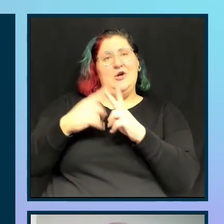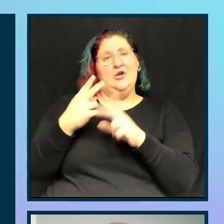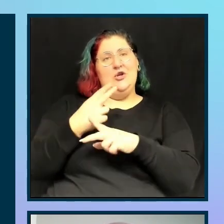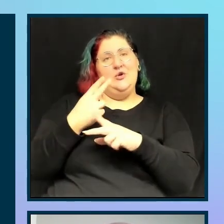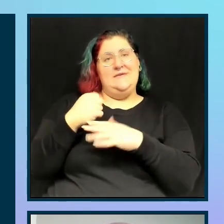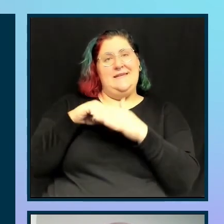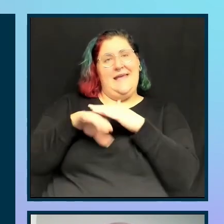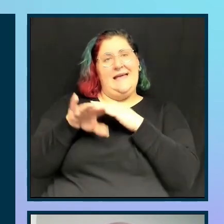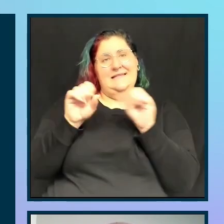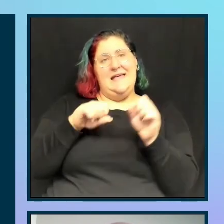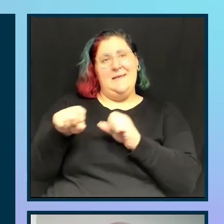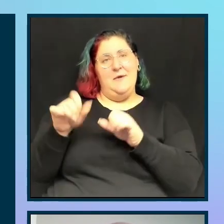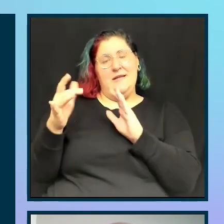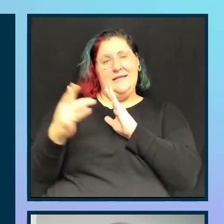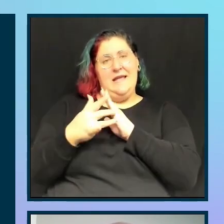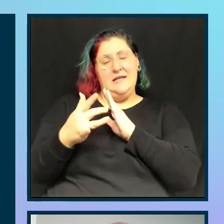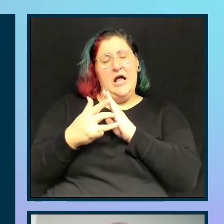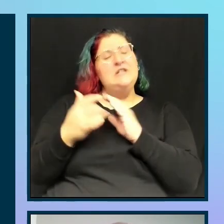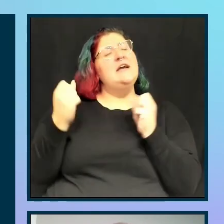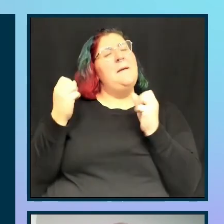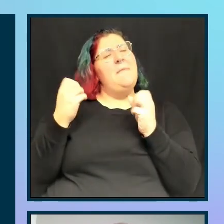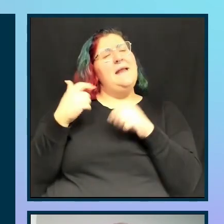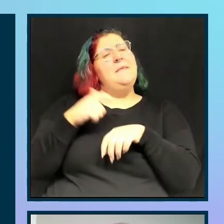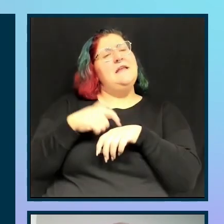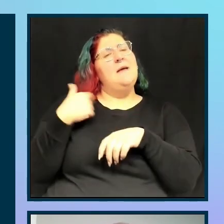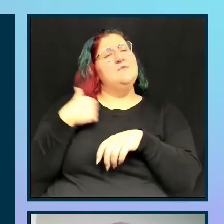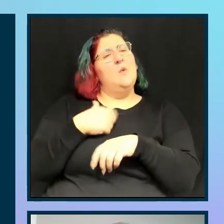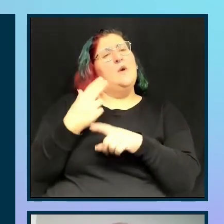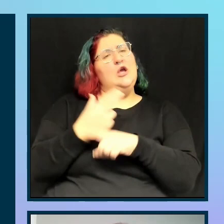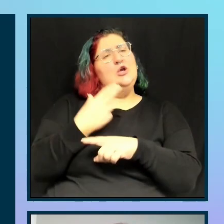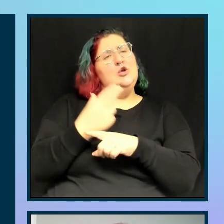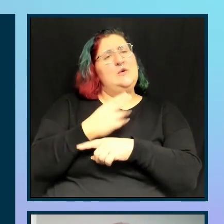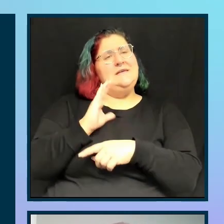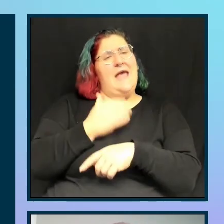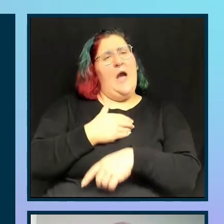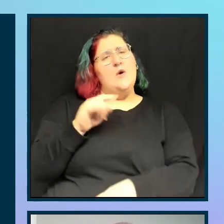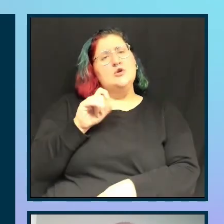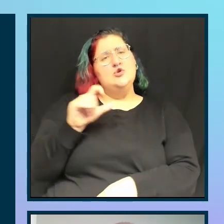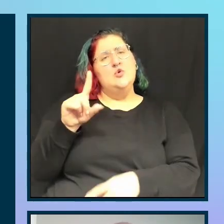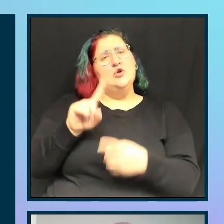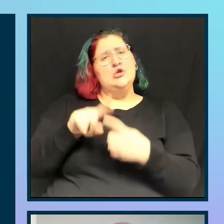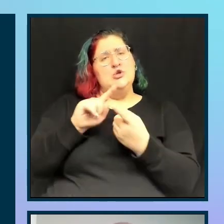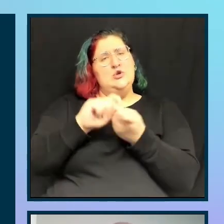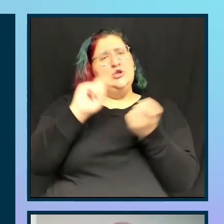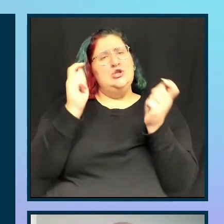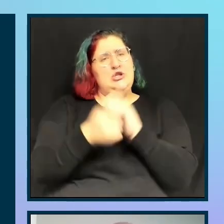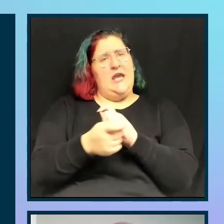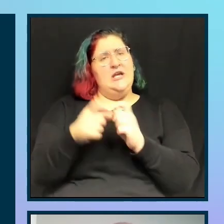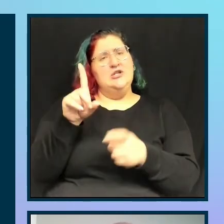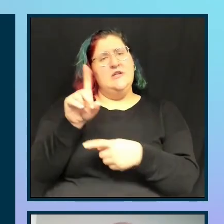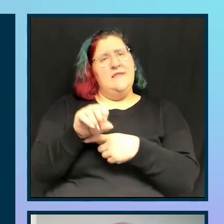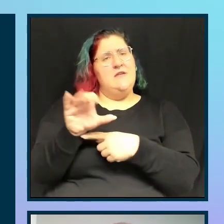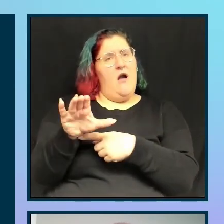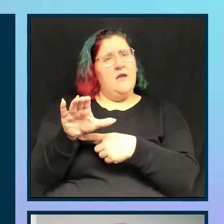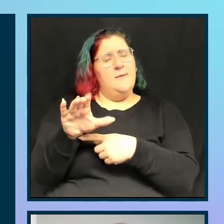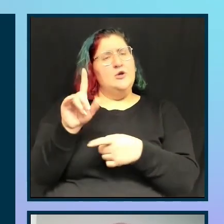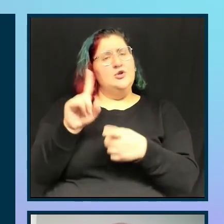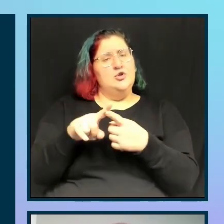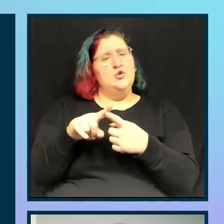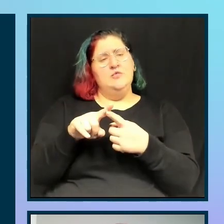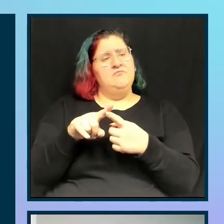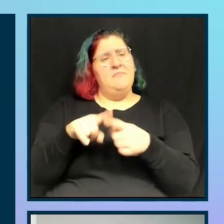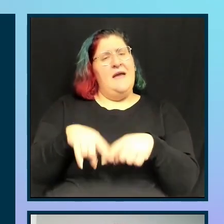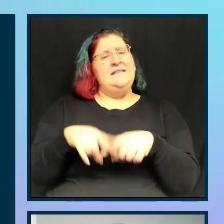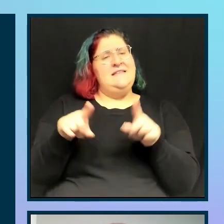will use our automation tools in the Isaac workflow to do a conversion. So we're going to be ingesting the EPUBs. But the difficulty comes in